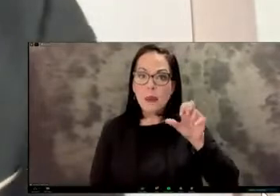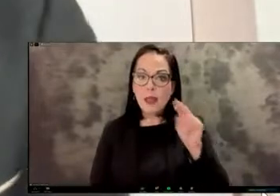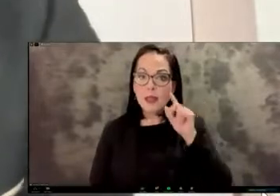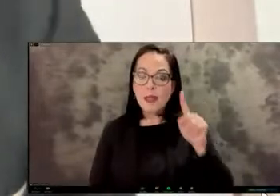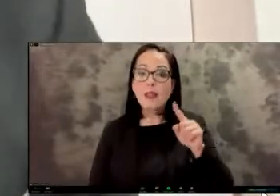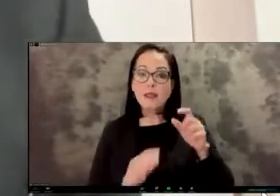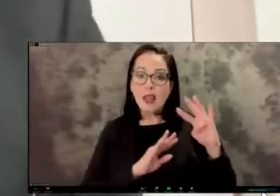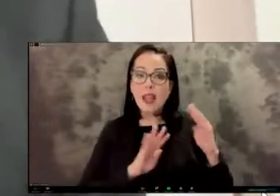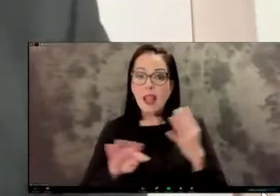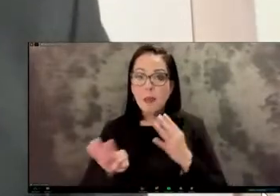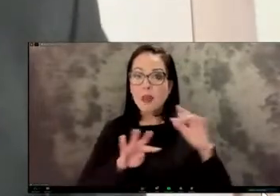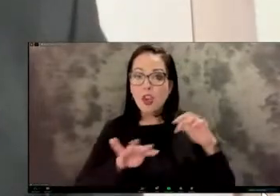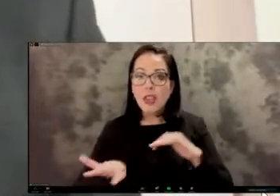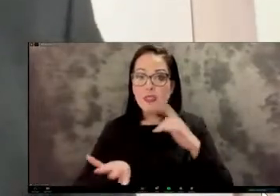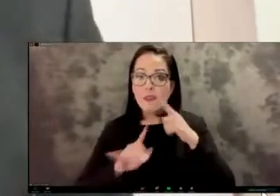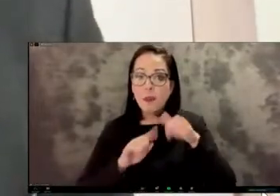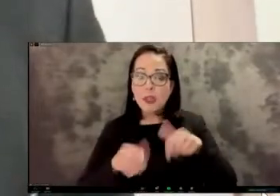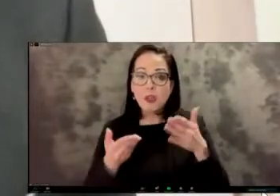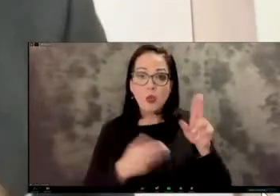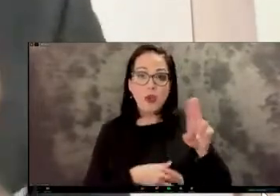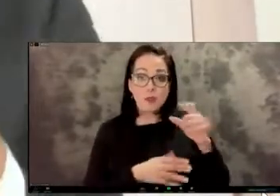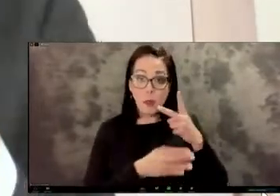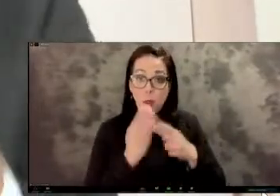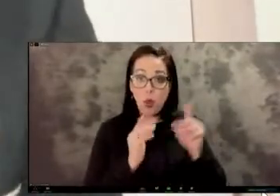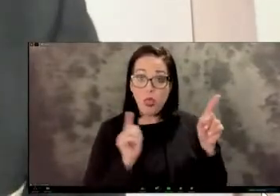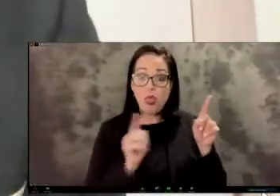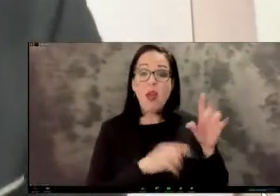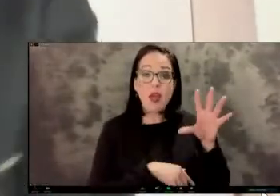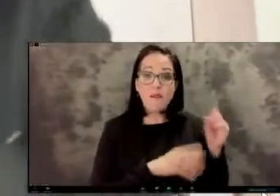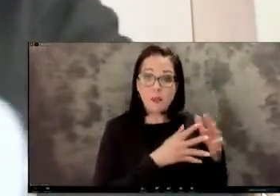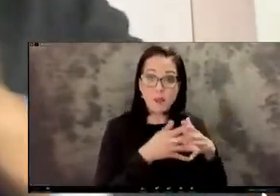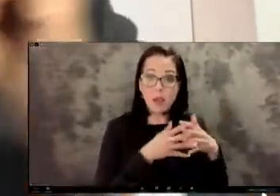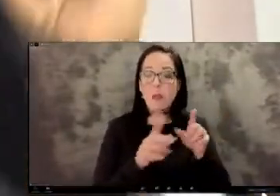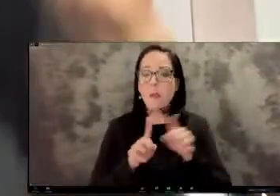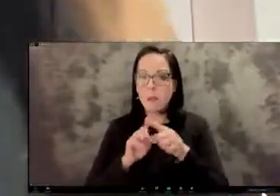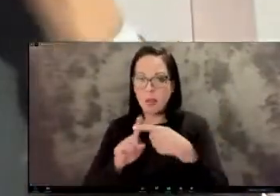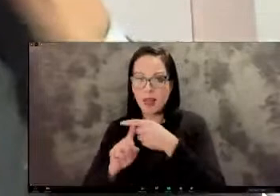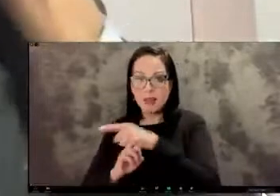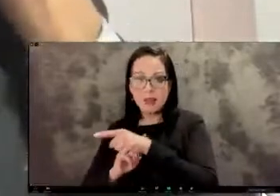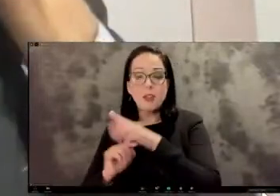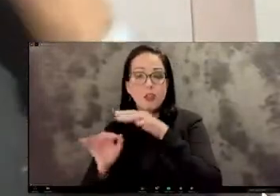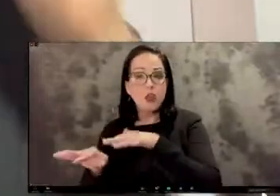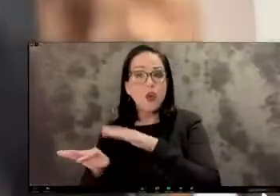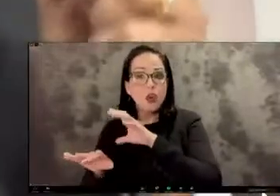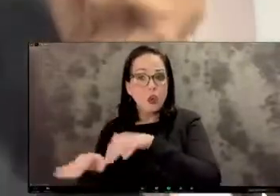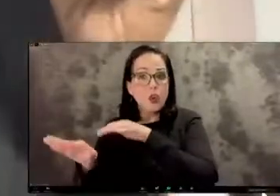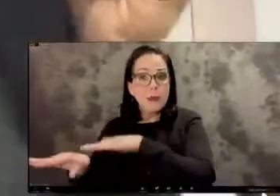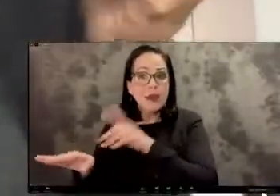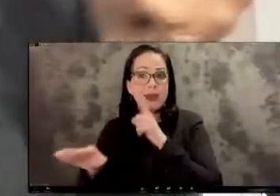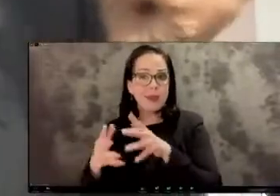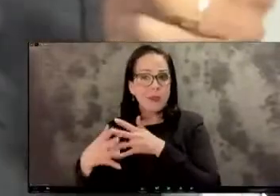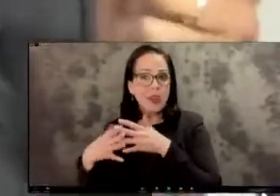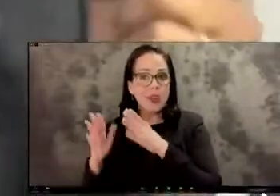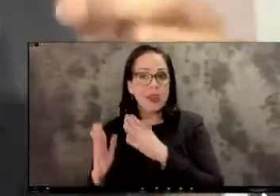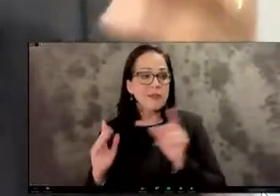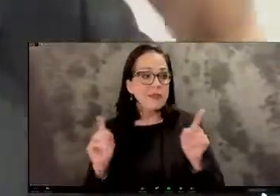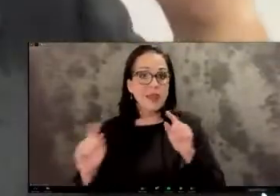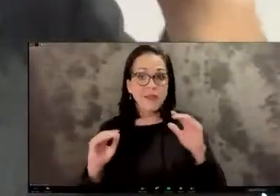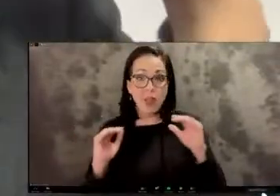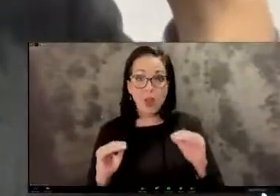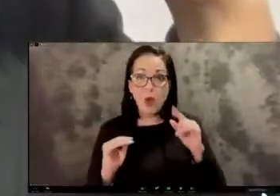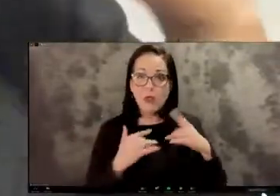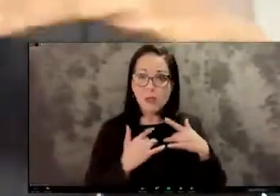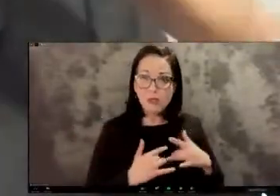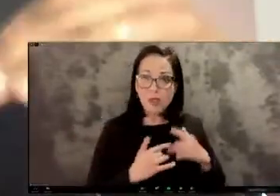found for both African American and Caribbean immigrants, that although they had lower rates, for example, I'll show you the major depression findings,